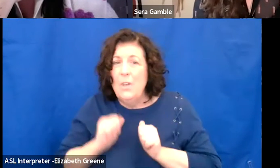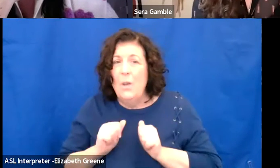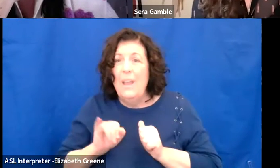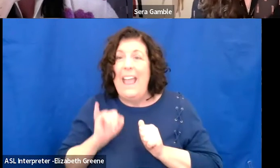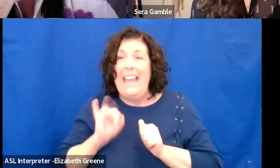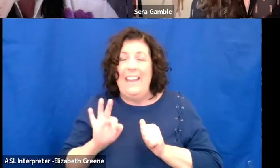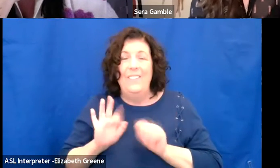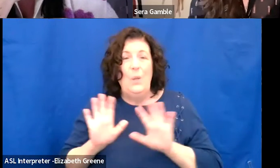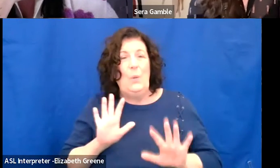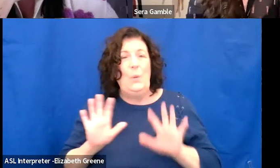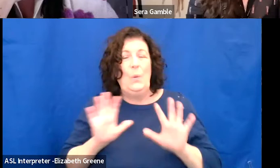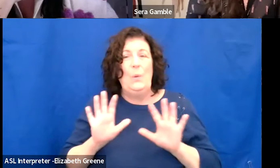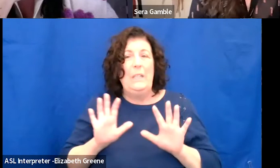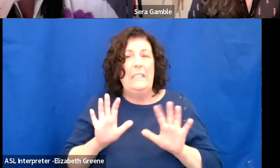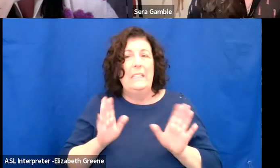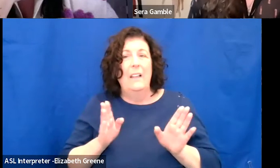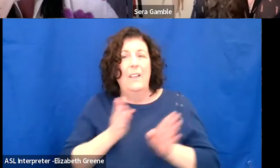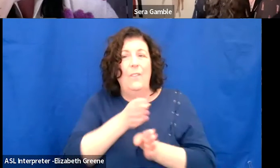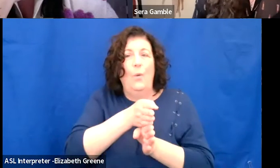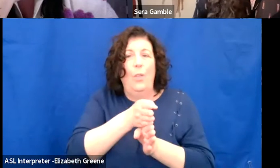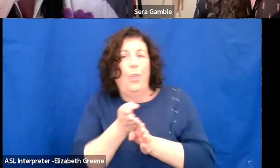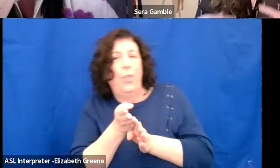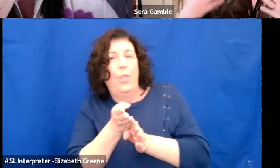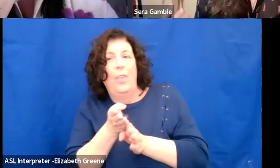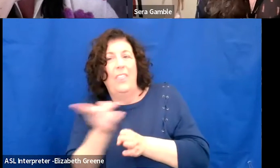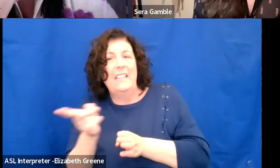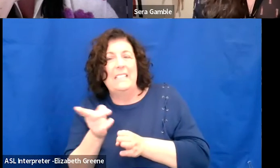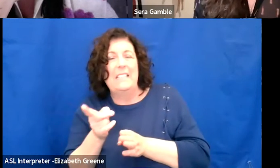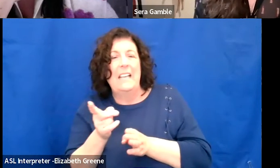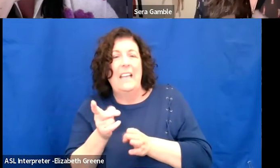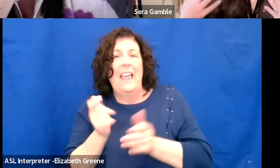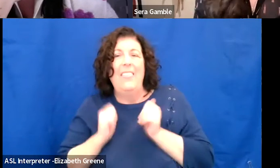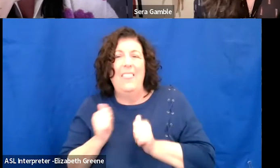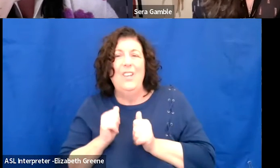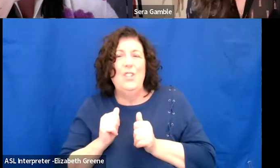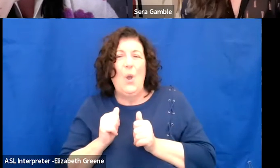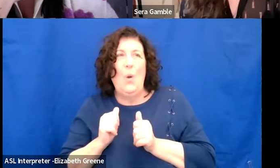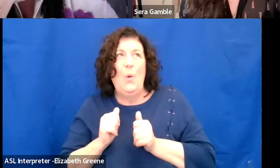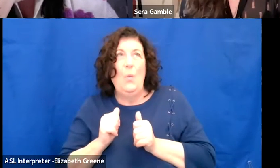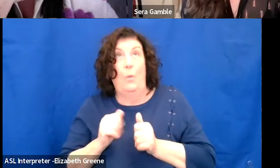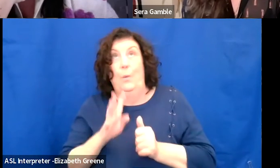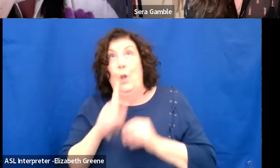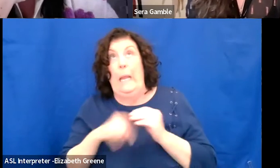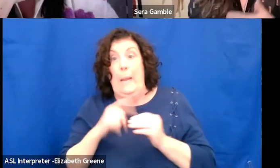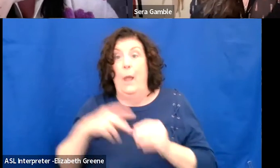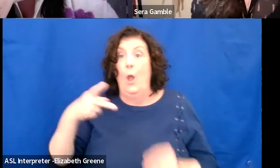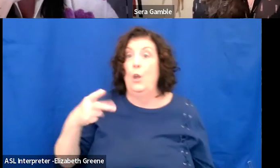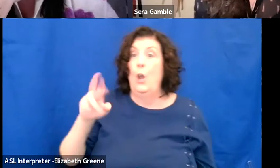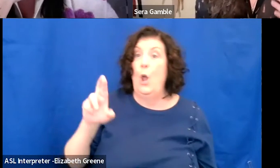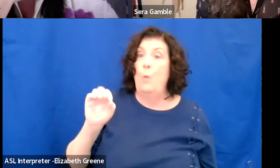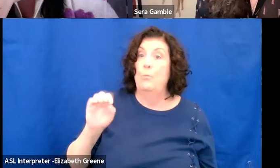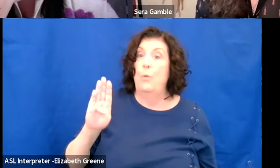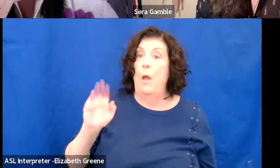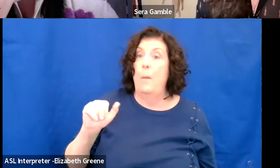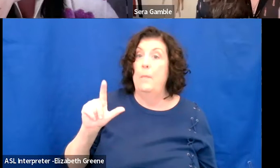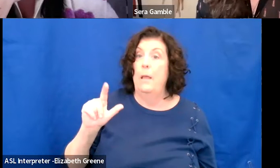thing, then suddenly this show isn't talking about something problematic. It is very problematic. Right. So